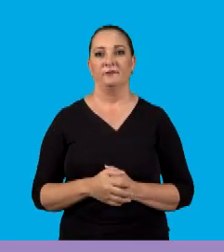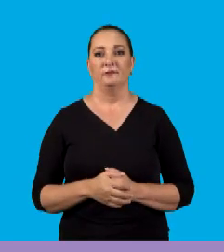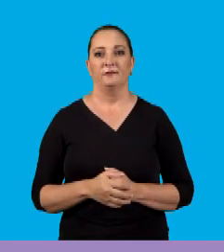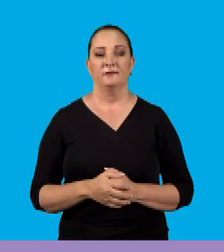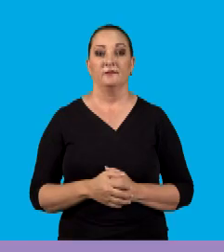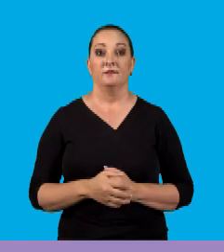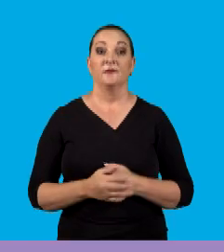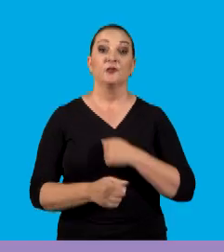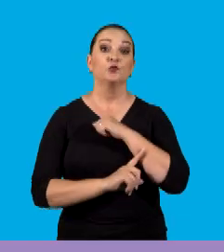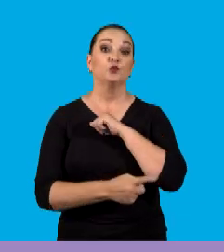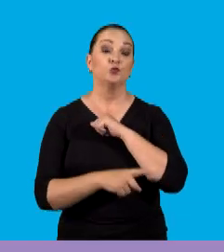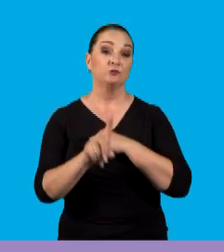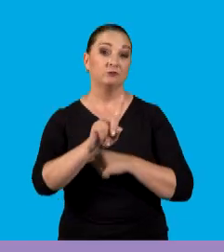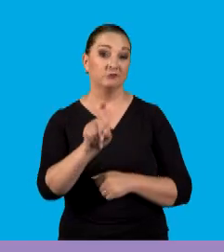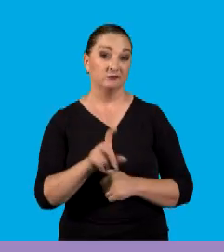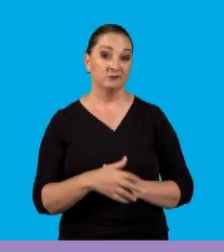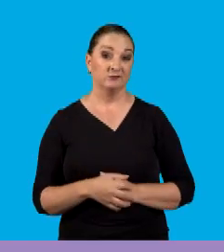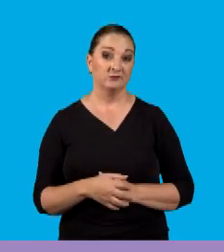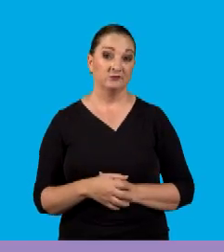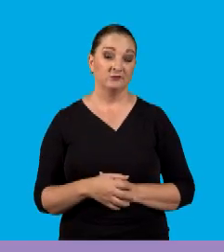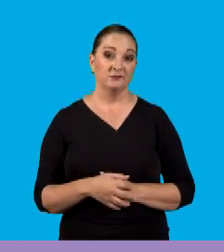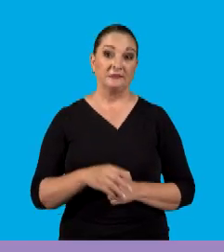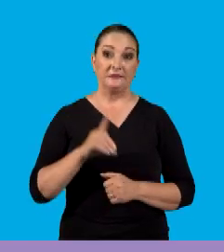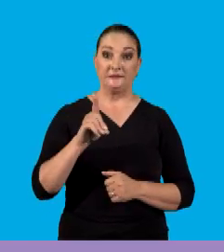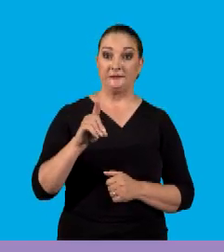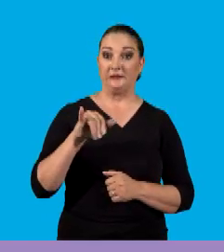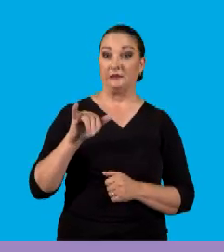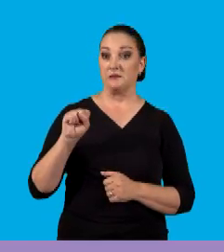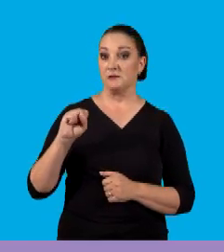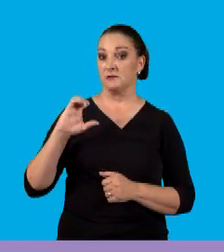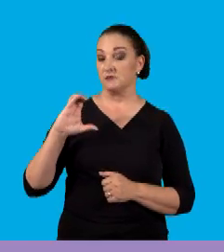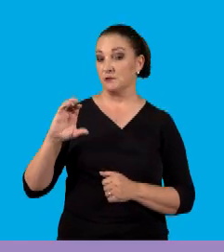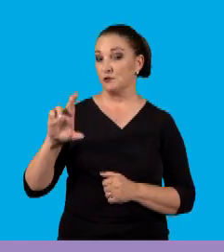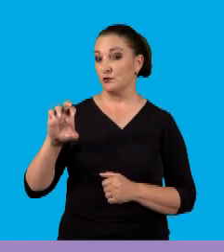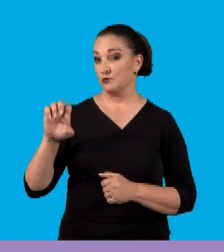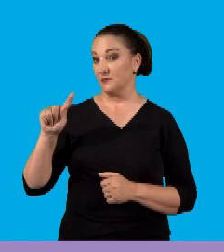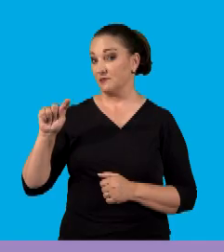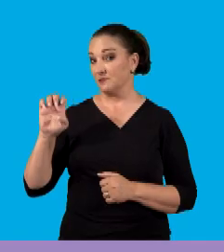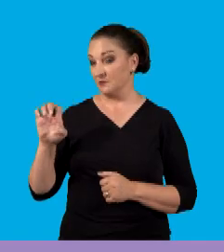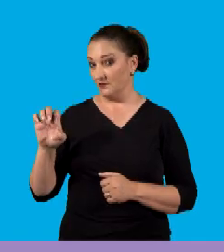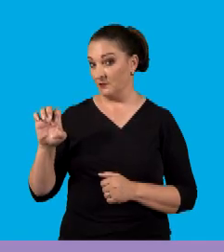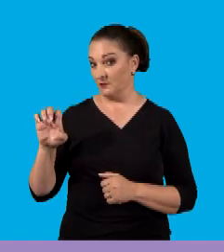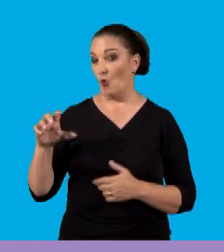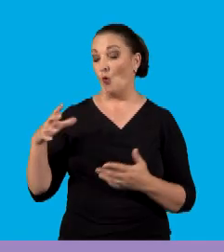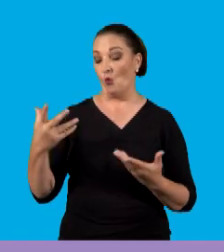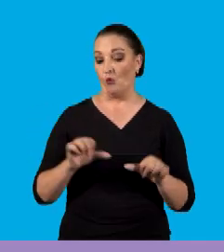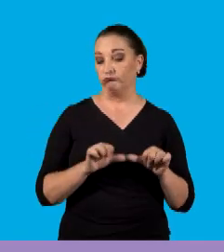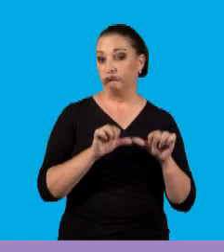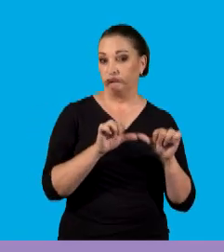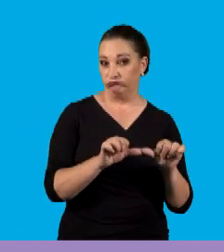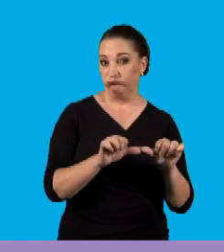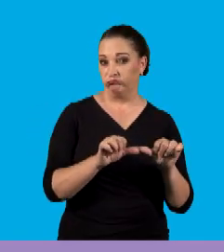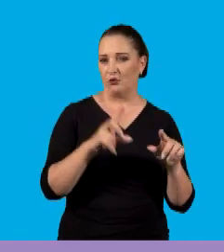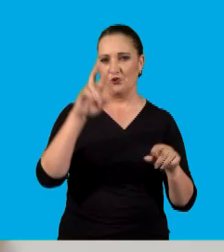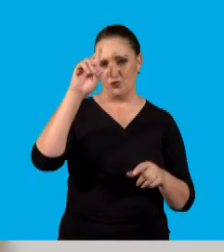question says, is this data discrete data or continuous data? Now let's look at what we are working with here. We